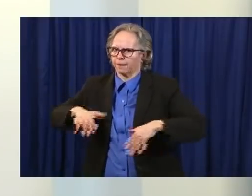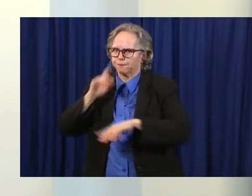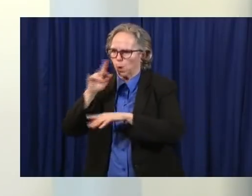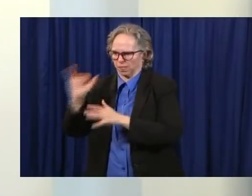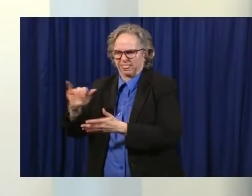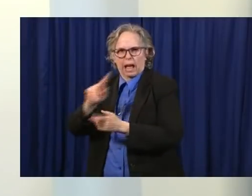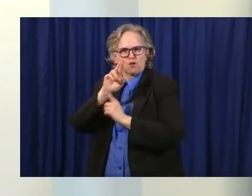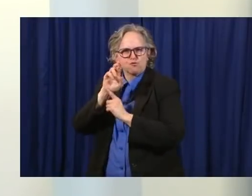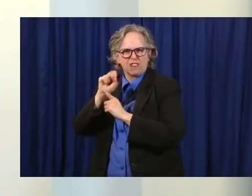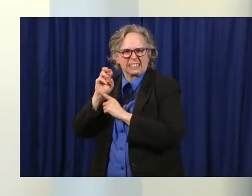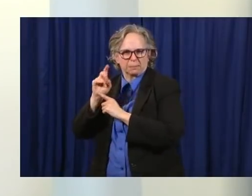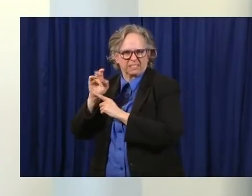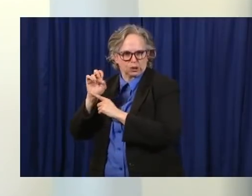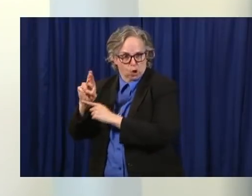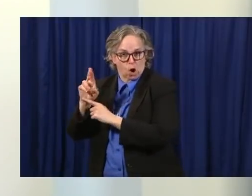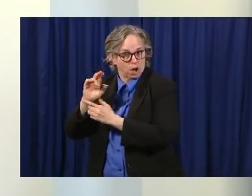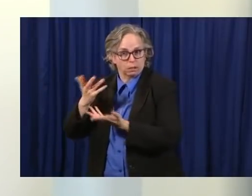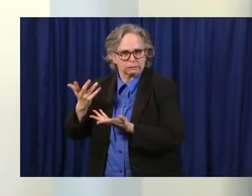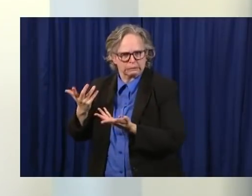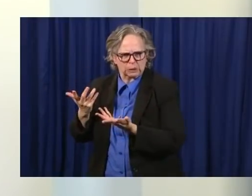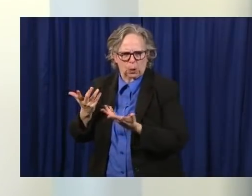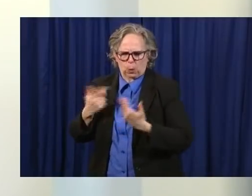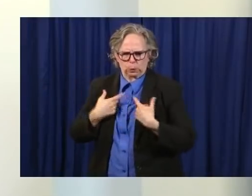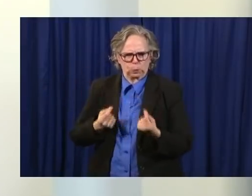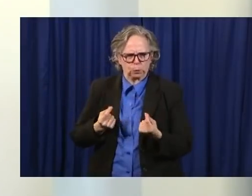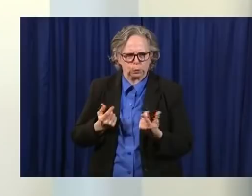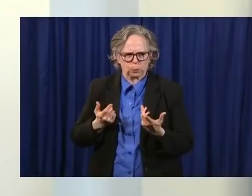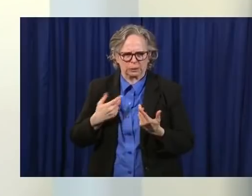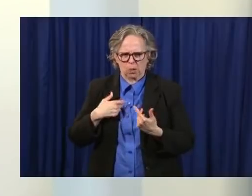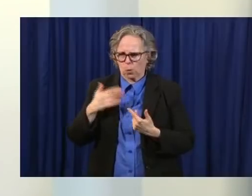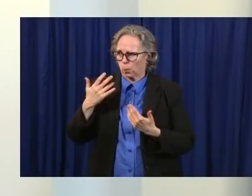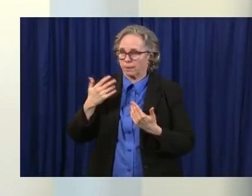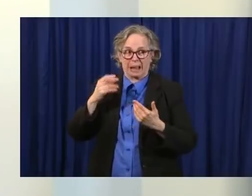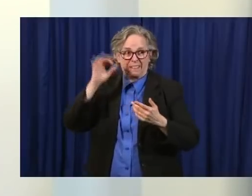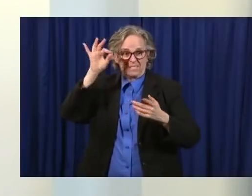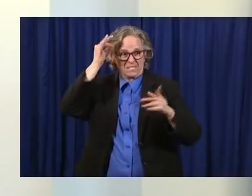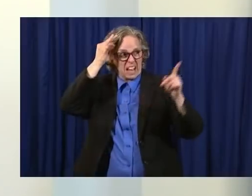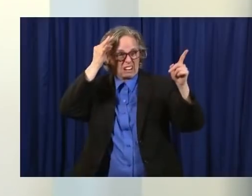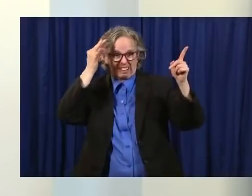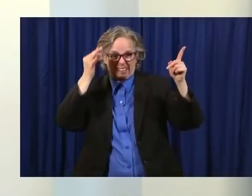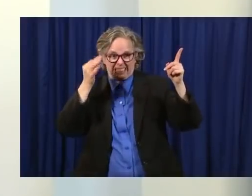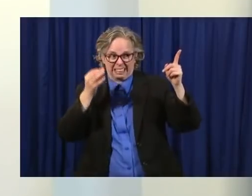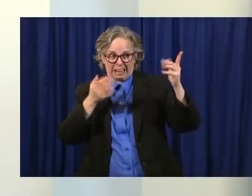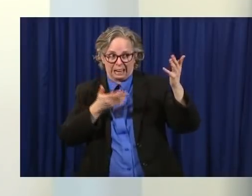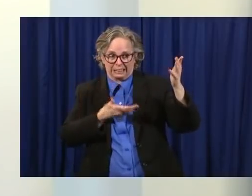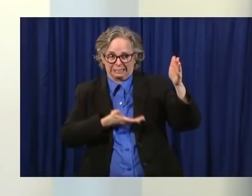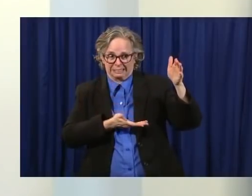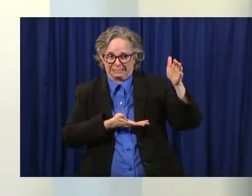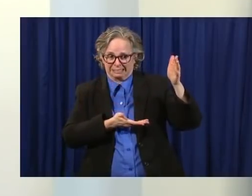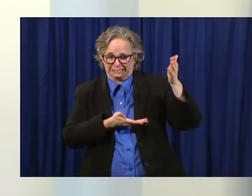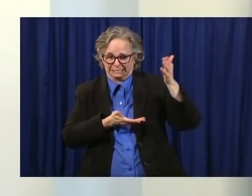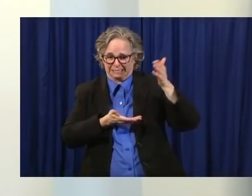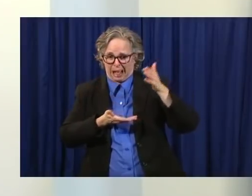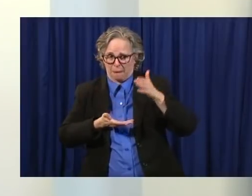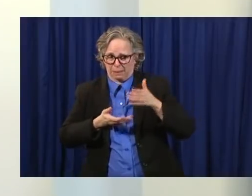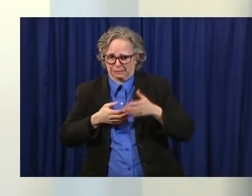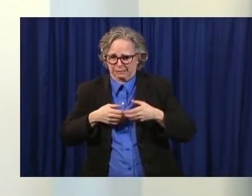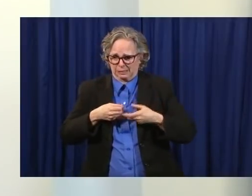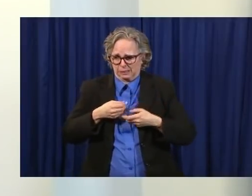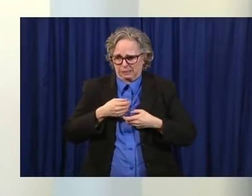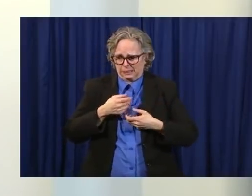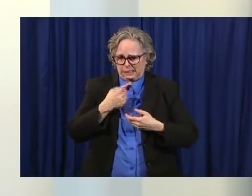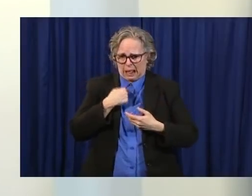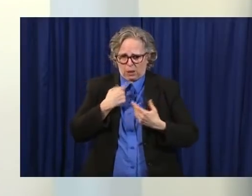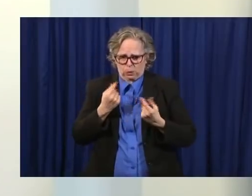to guidance from the federal government on really helping modulate this, because it's really, really important we do this